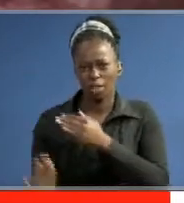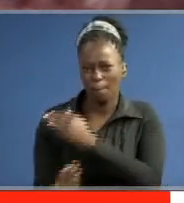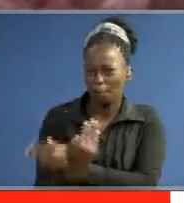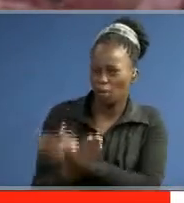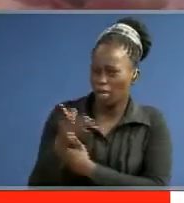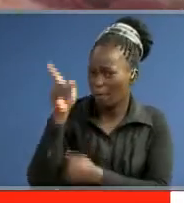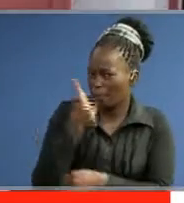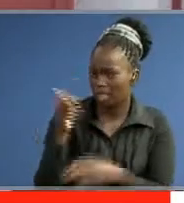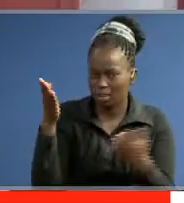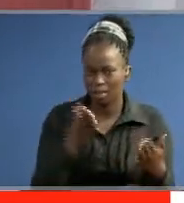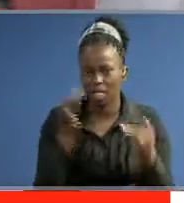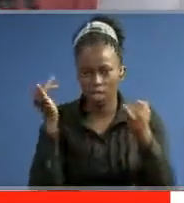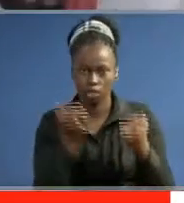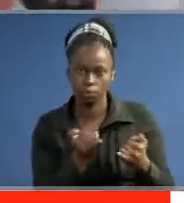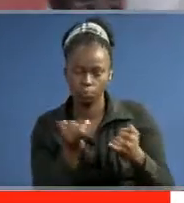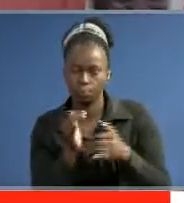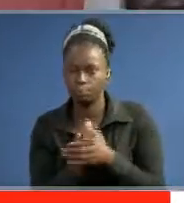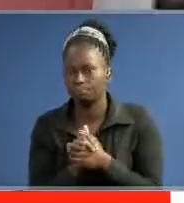lazima waletewe.